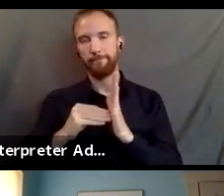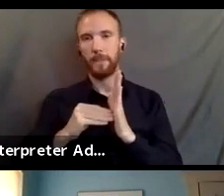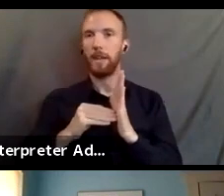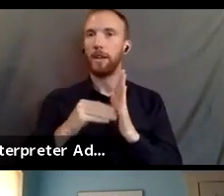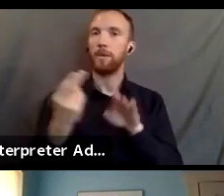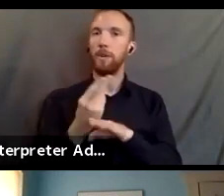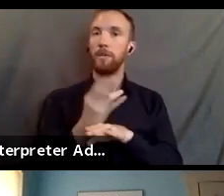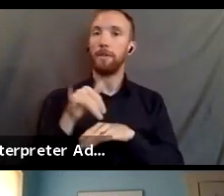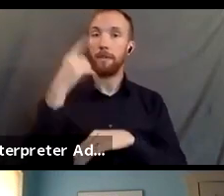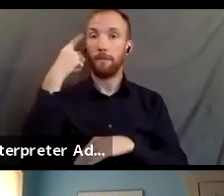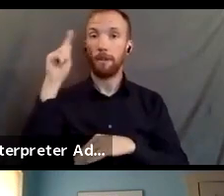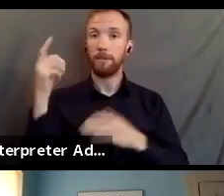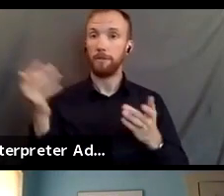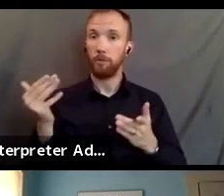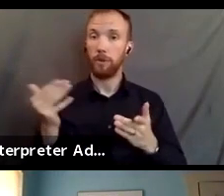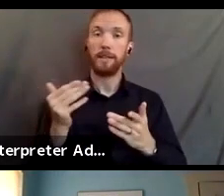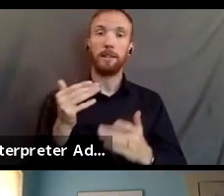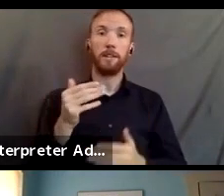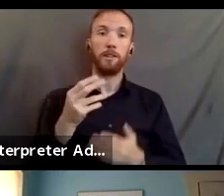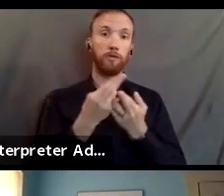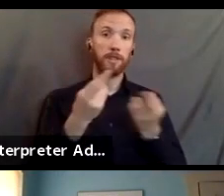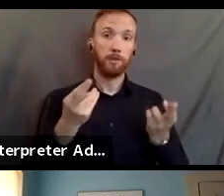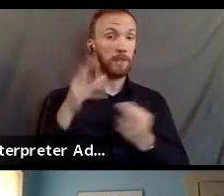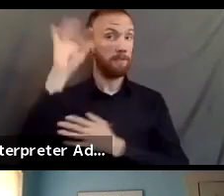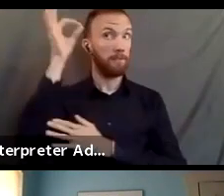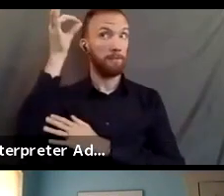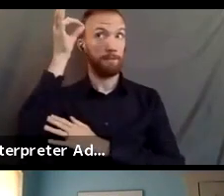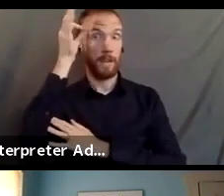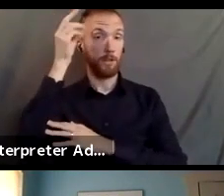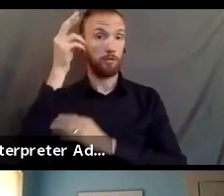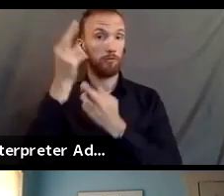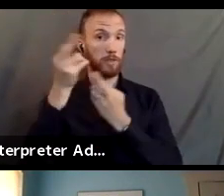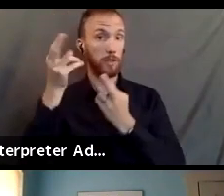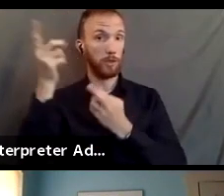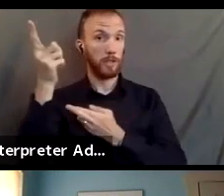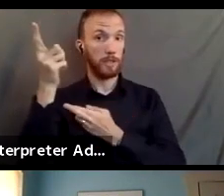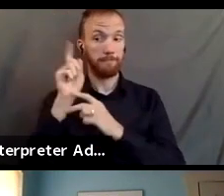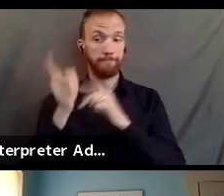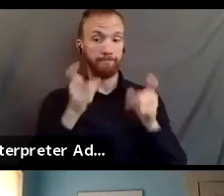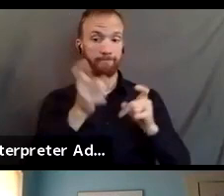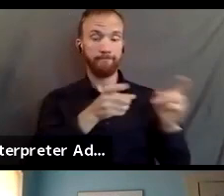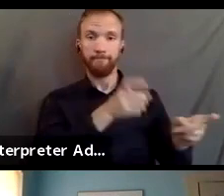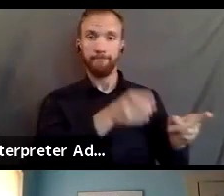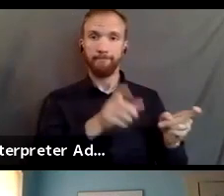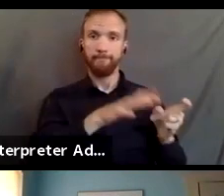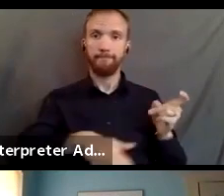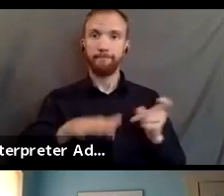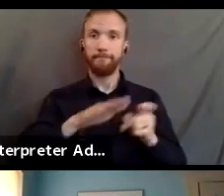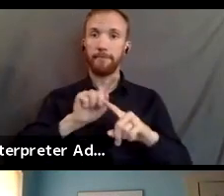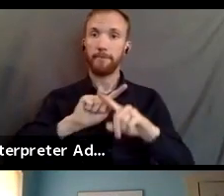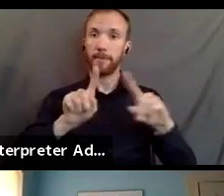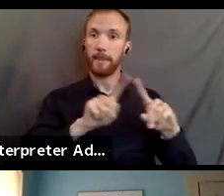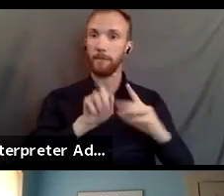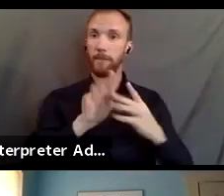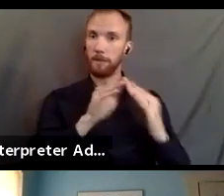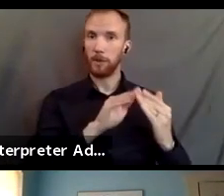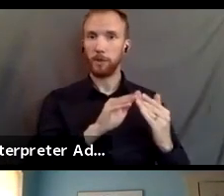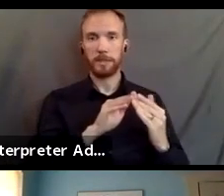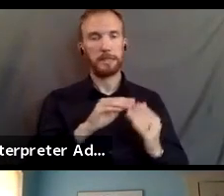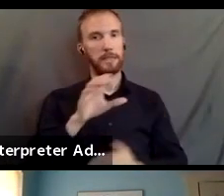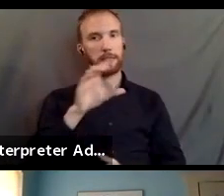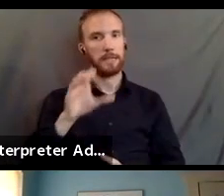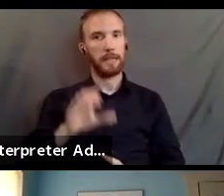resources federal resources get distributed distributed to different communities and chicago desperately